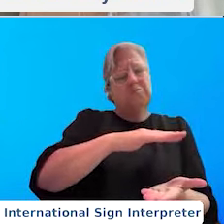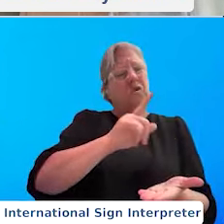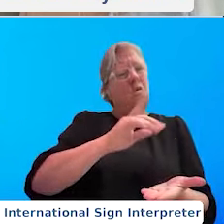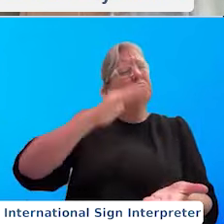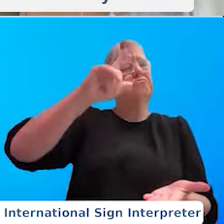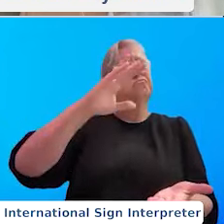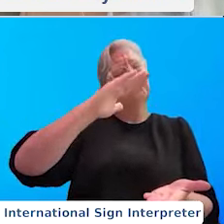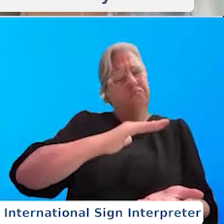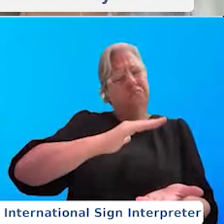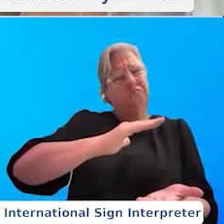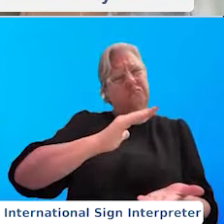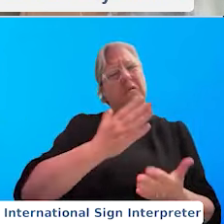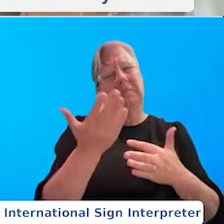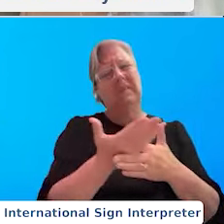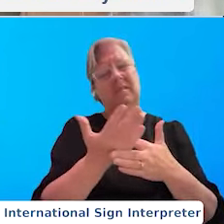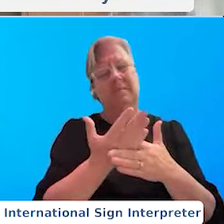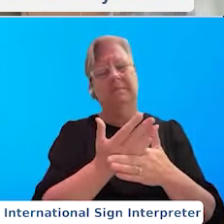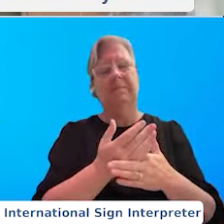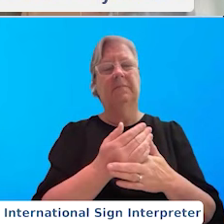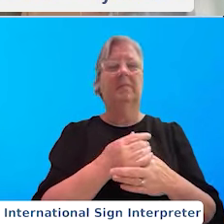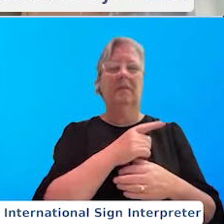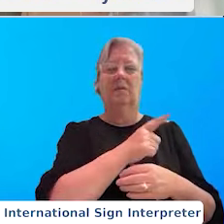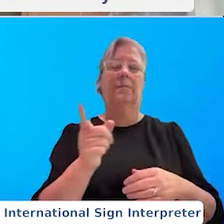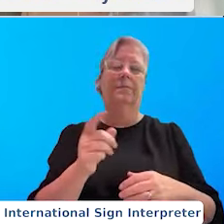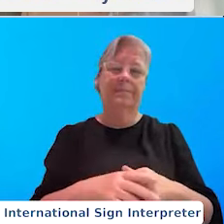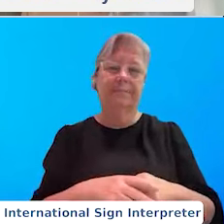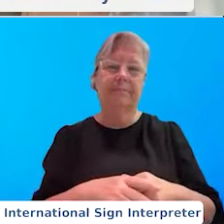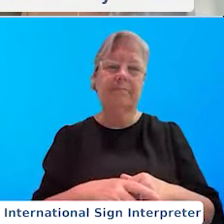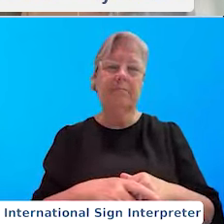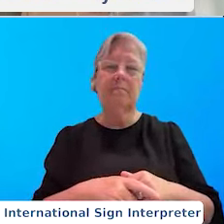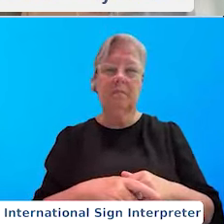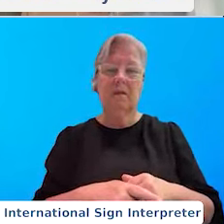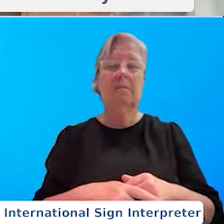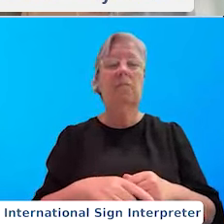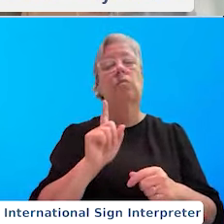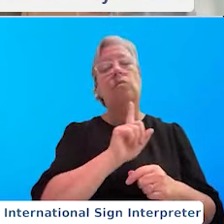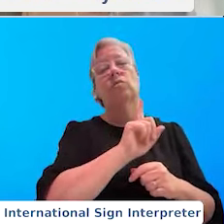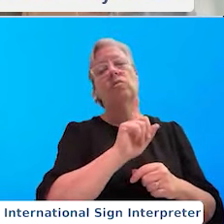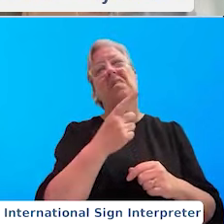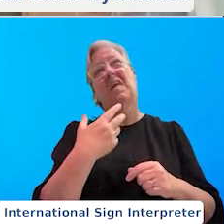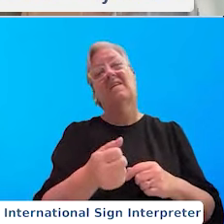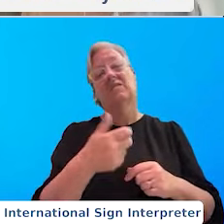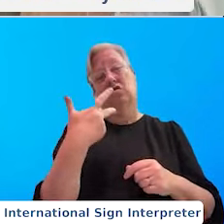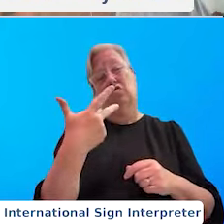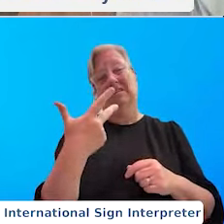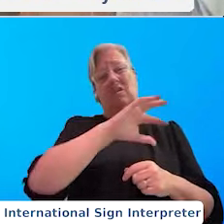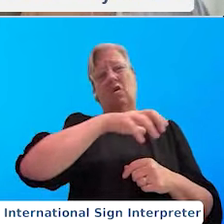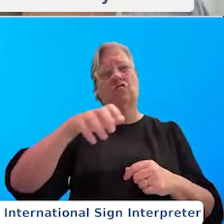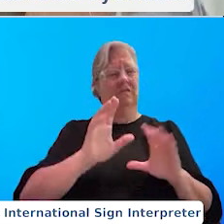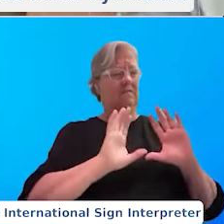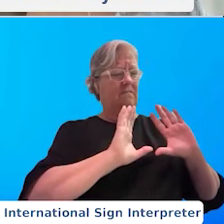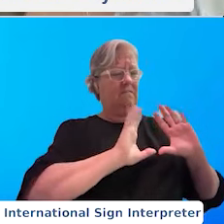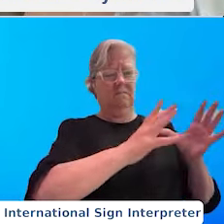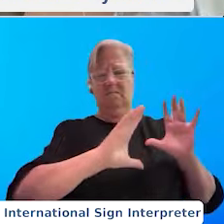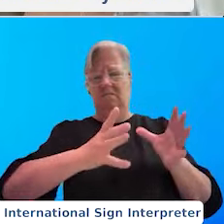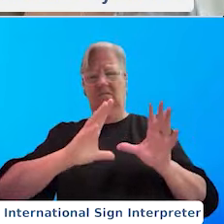of GDP, all the way up to, in the case of Argentina, 0.8% of GDP. So this is the kind of range